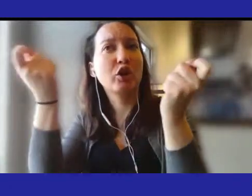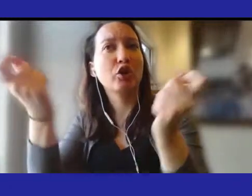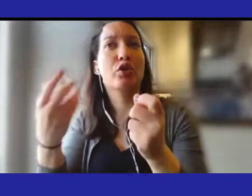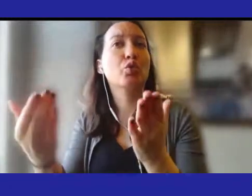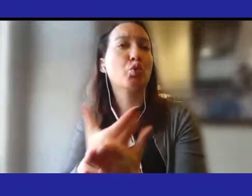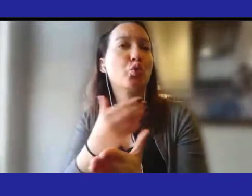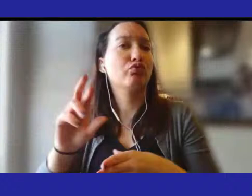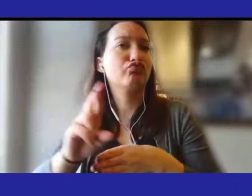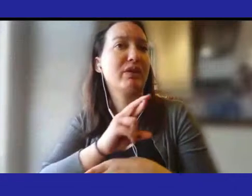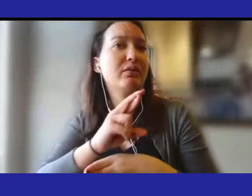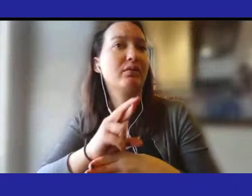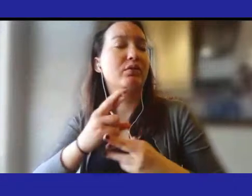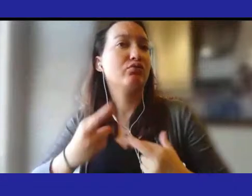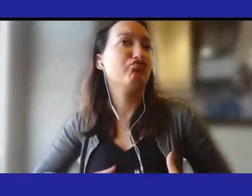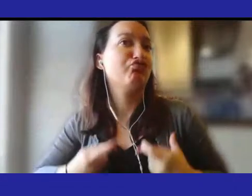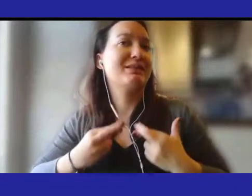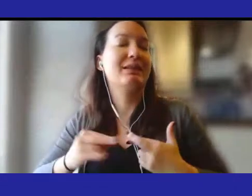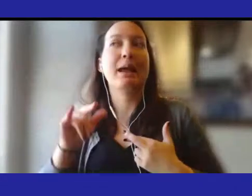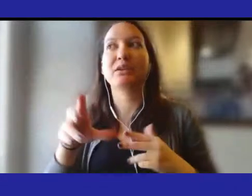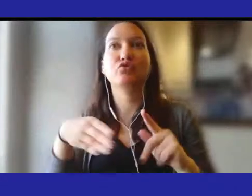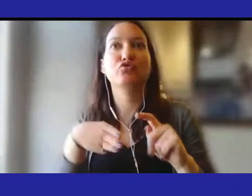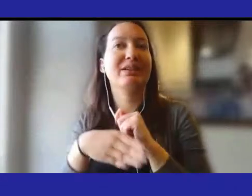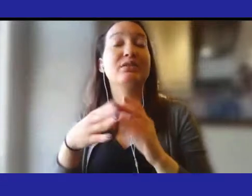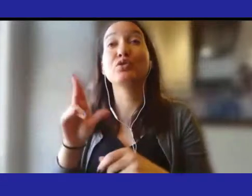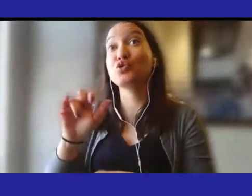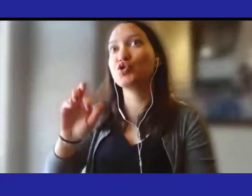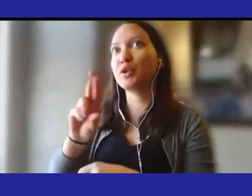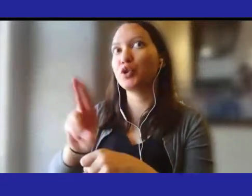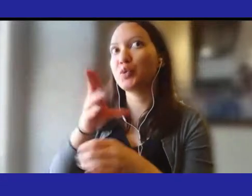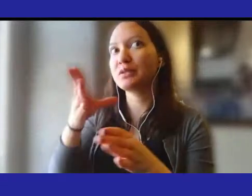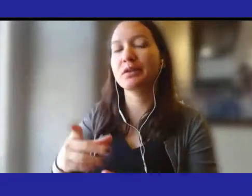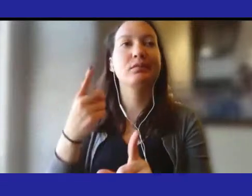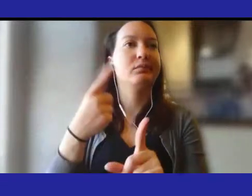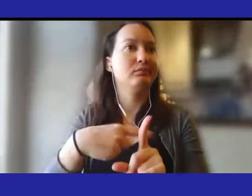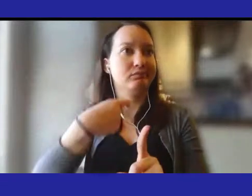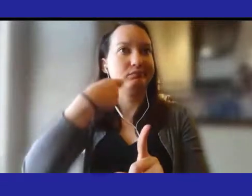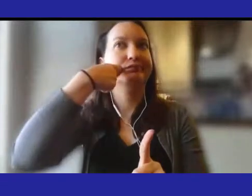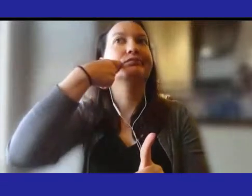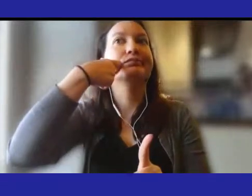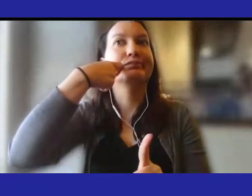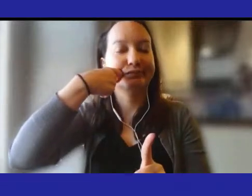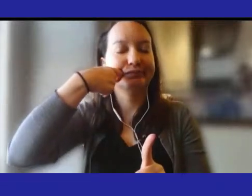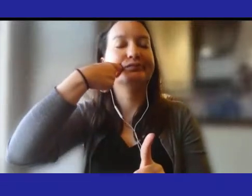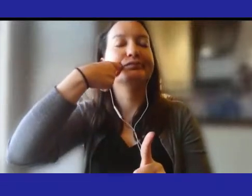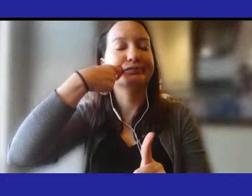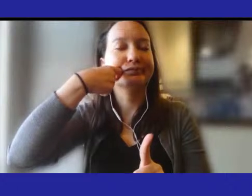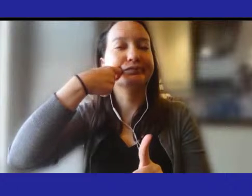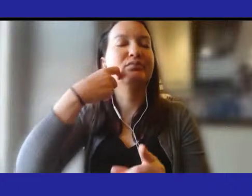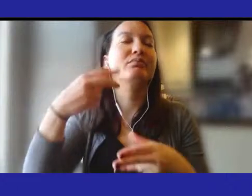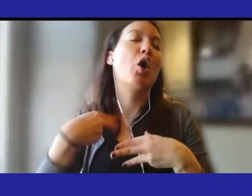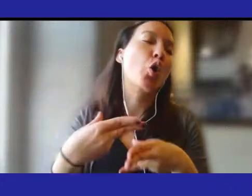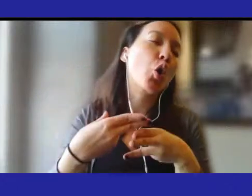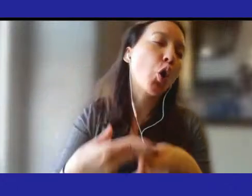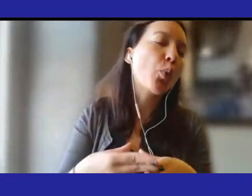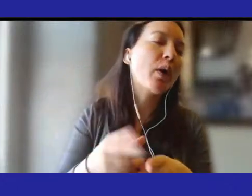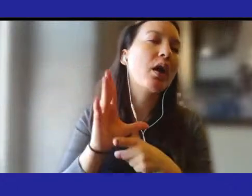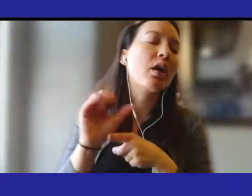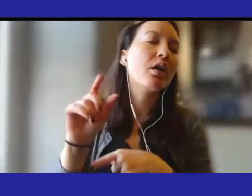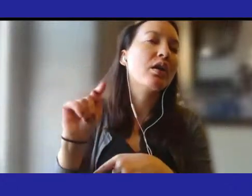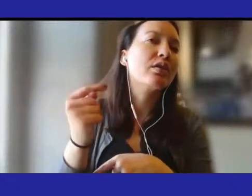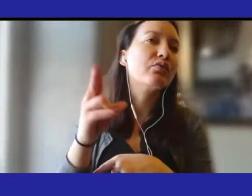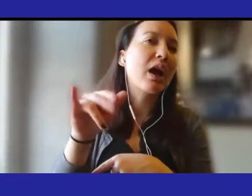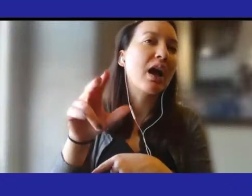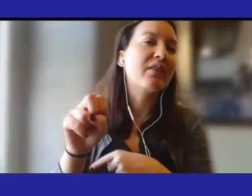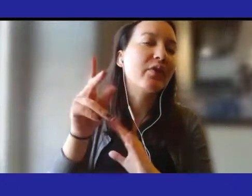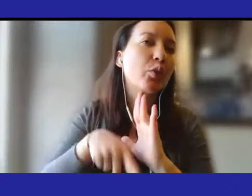EPIC training, and super user training, as well as we've recently had, we call it our Thrive program. Once you've